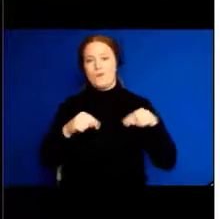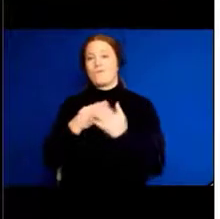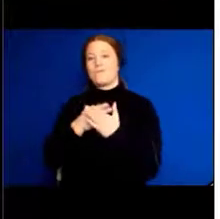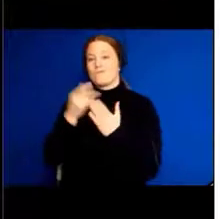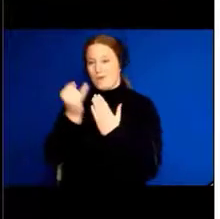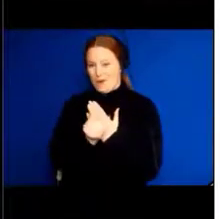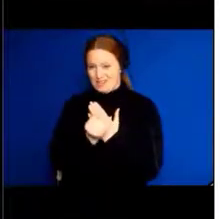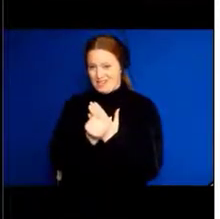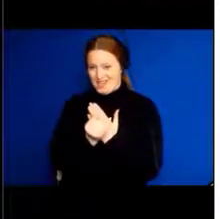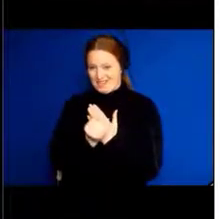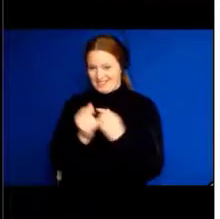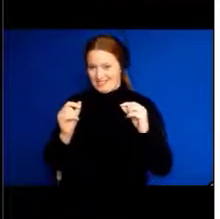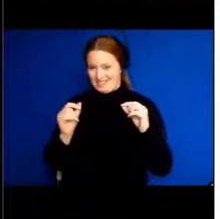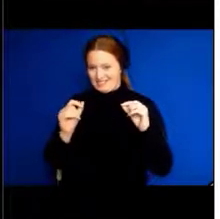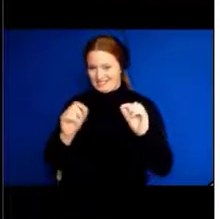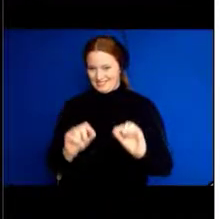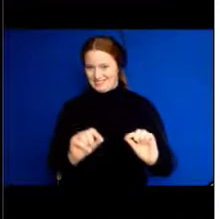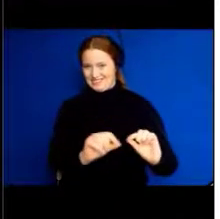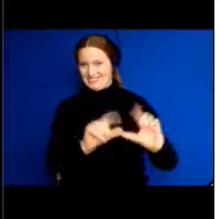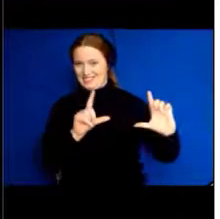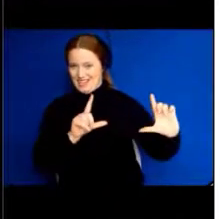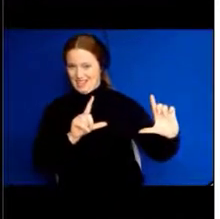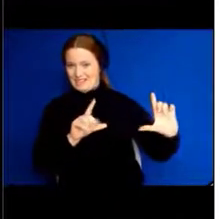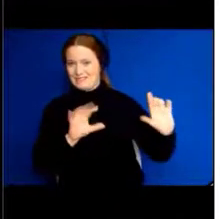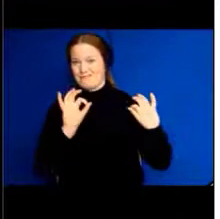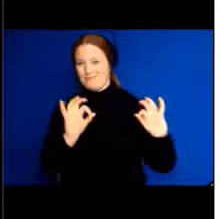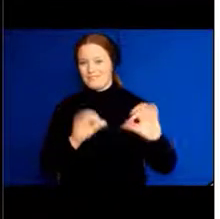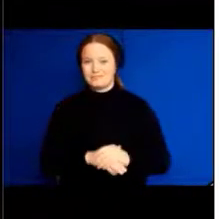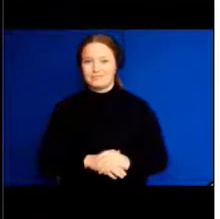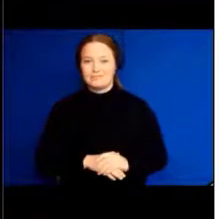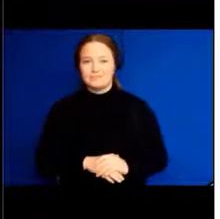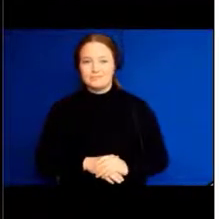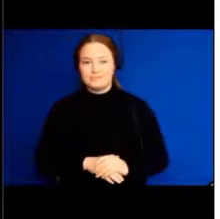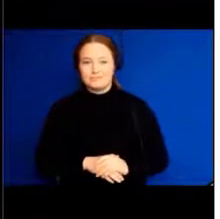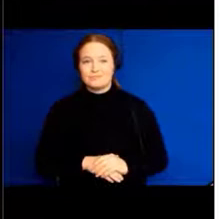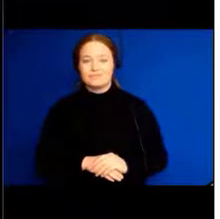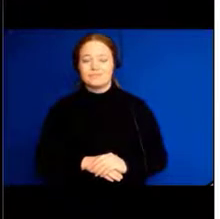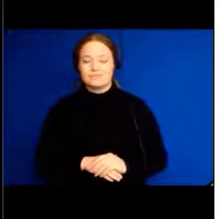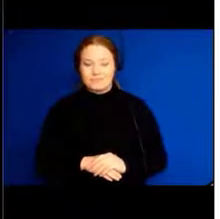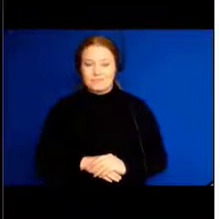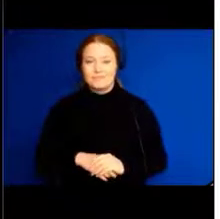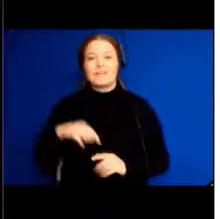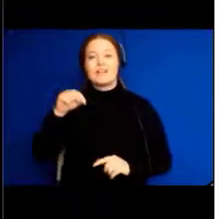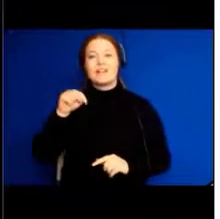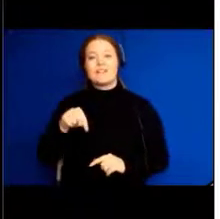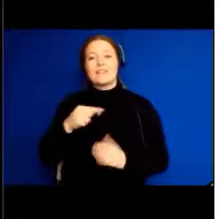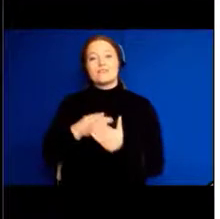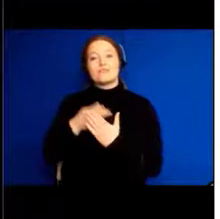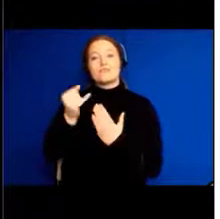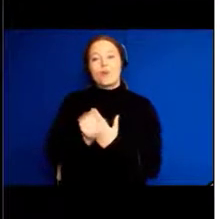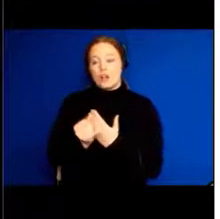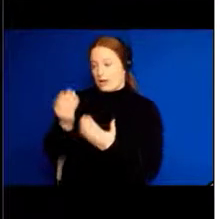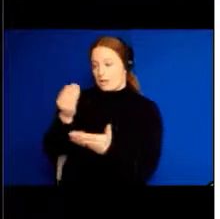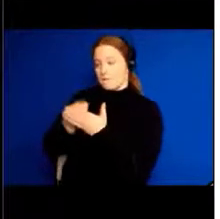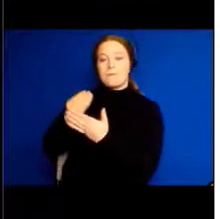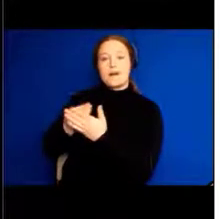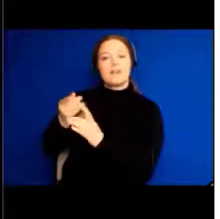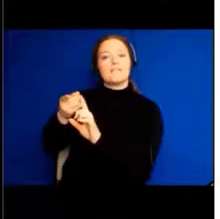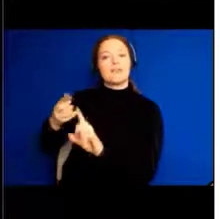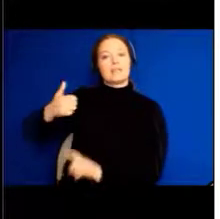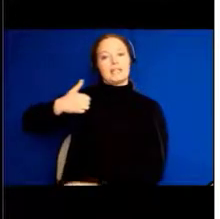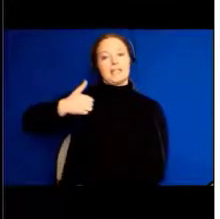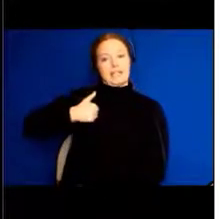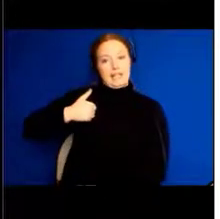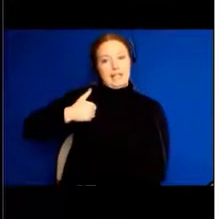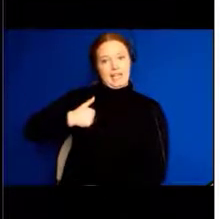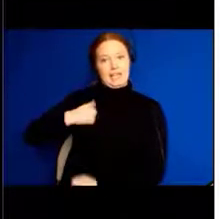getting ahead of myself here. This is a project that was funded by the Canadian Institutes for Health Research. And as I